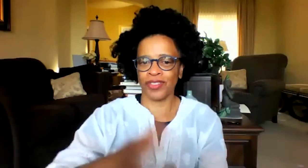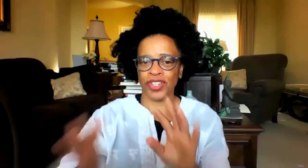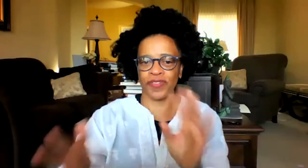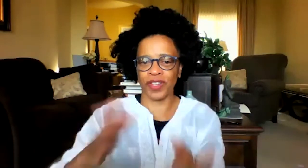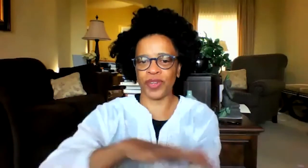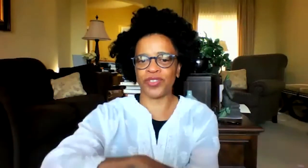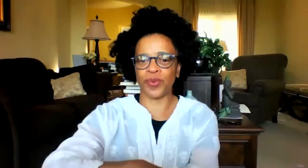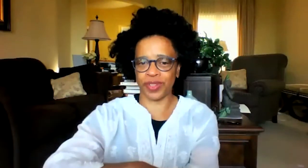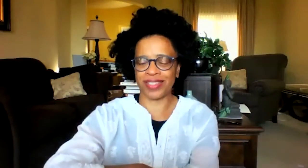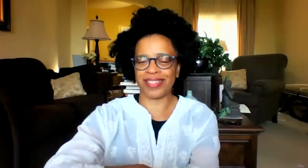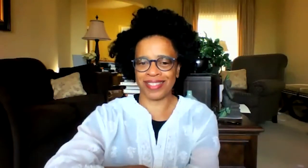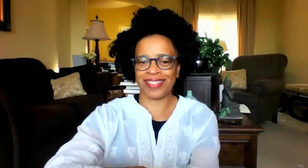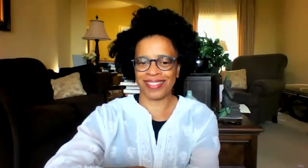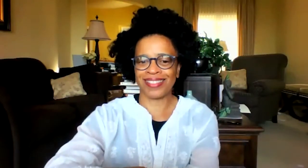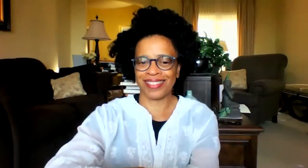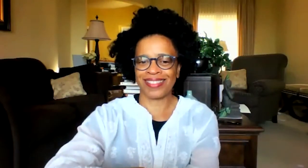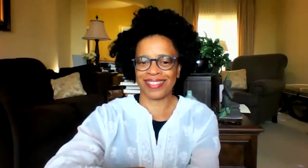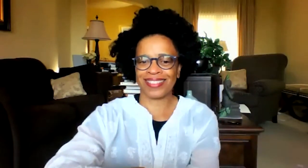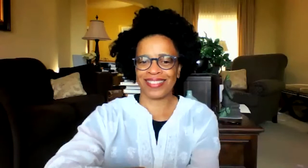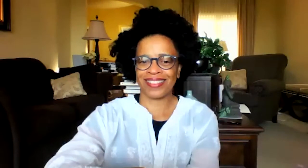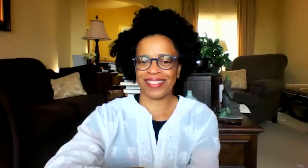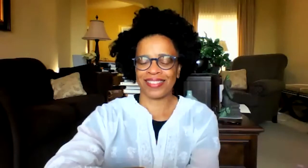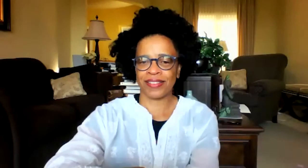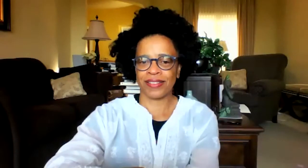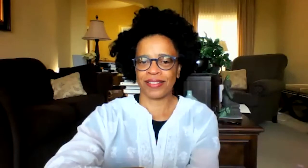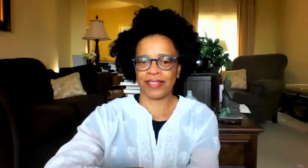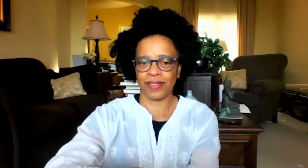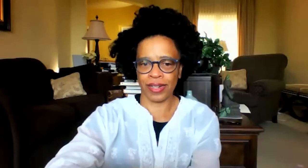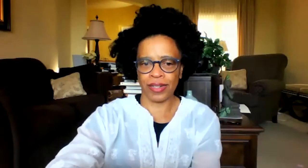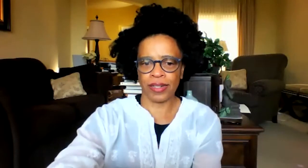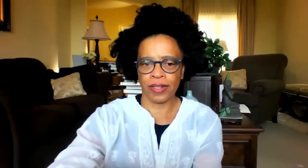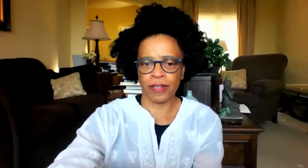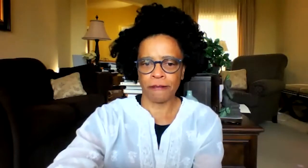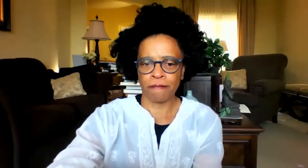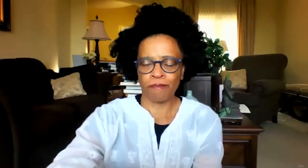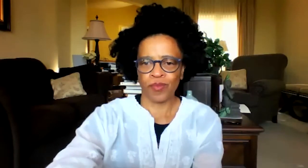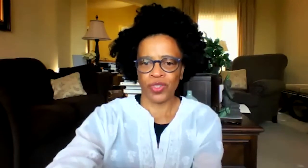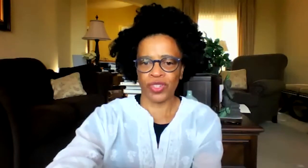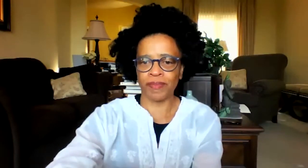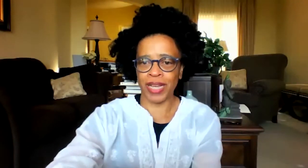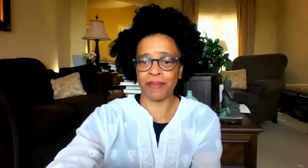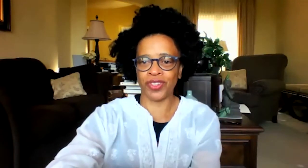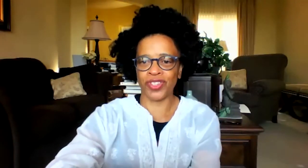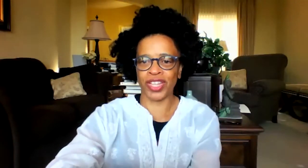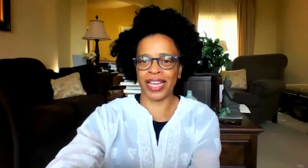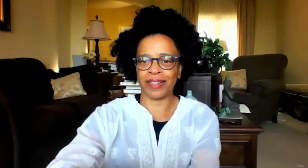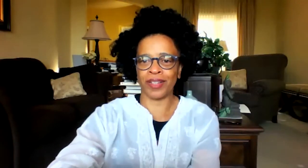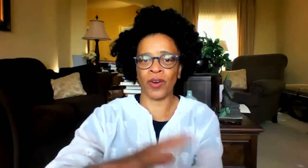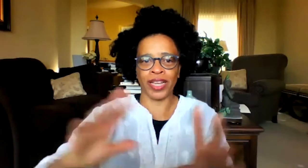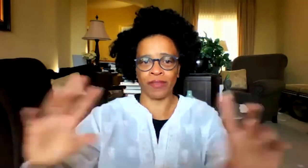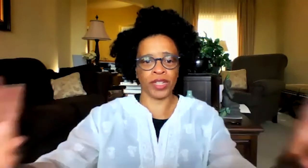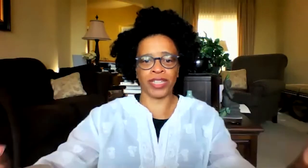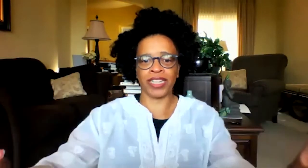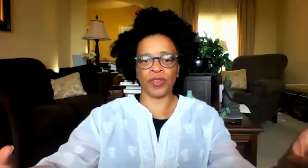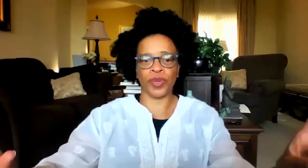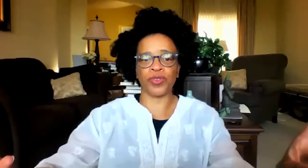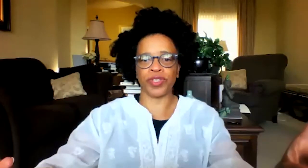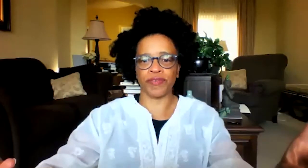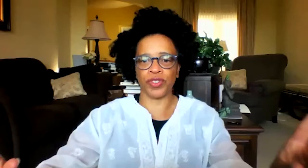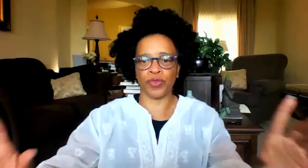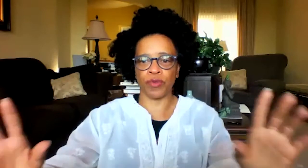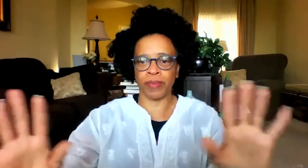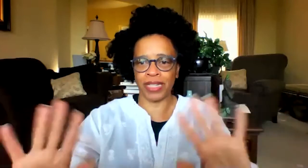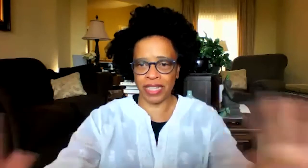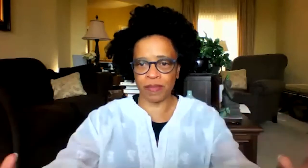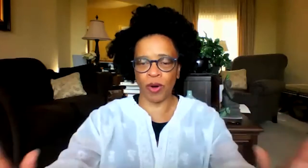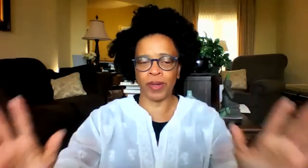Shifting resources, right? sometimes just saying, okay, we're going to give the resource